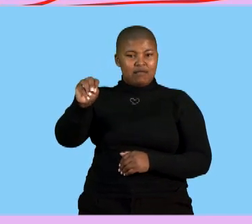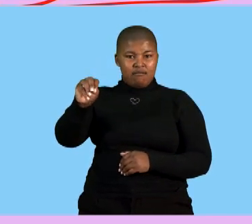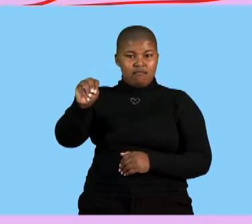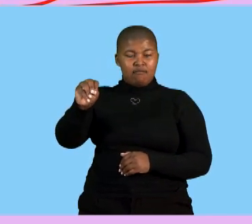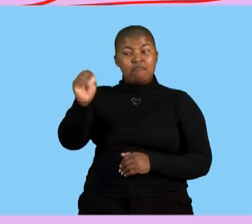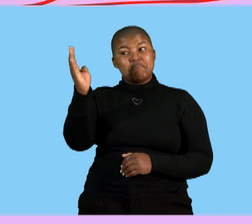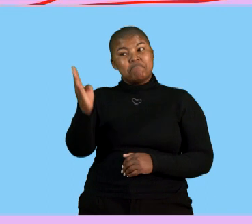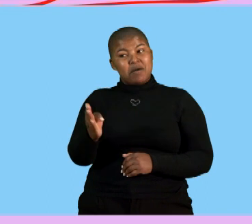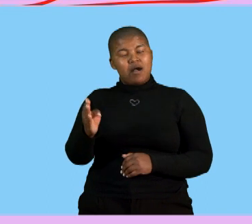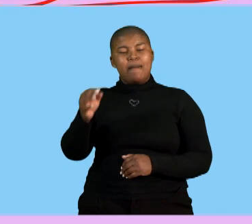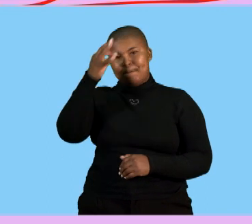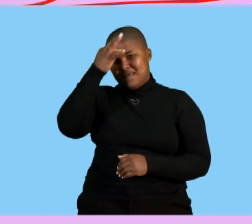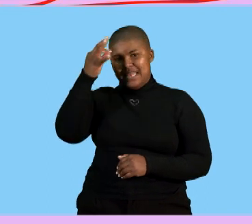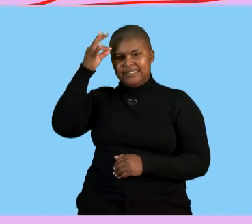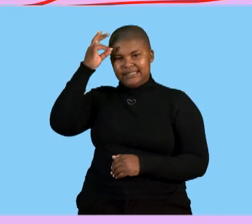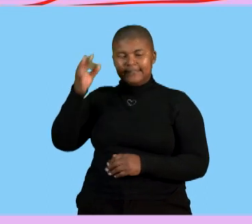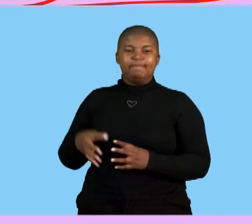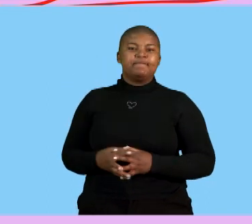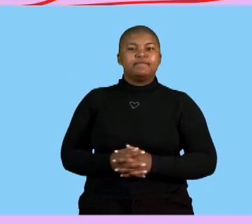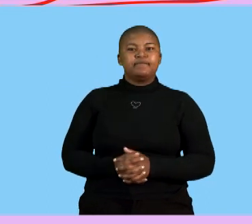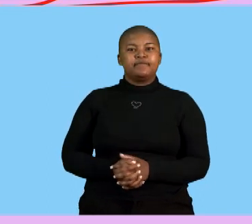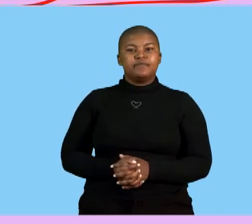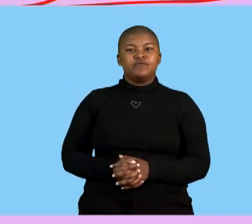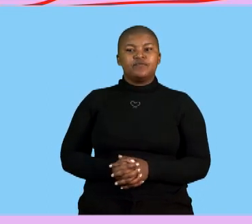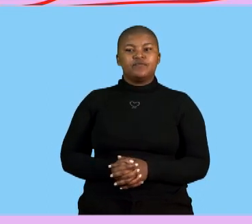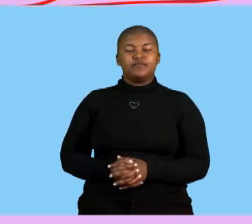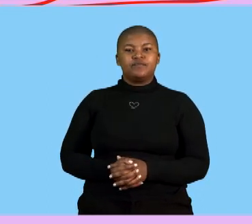kilometers per minute.